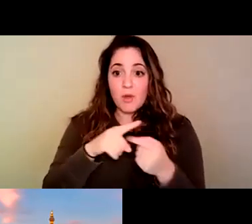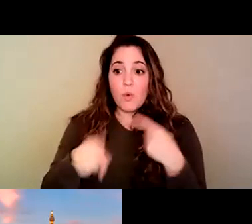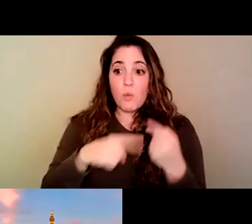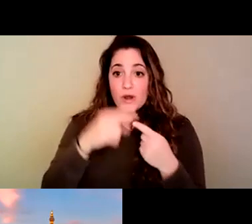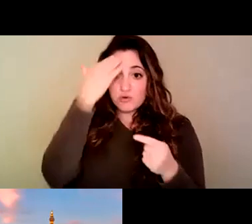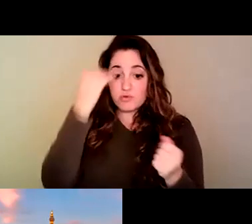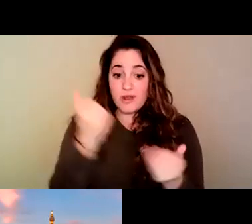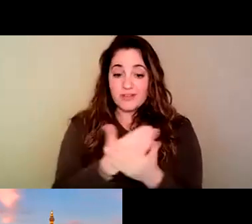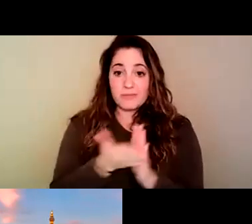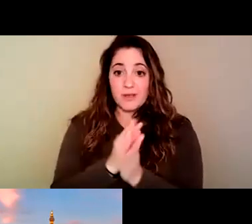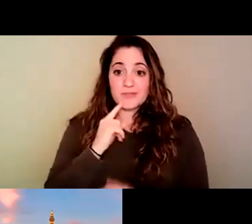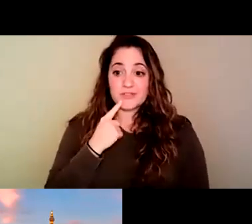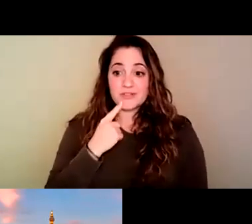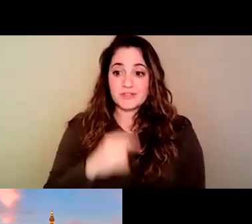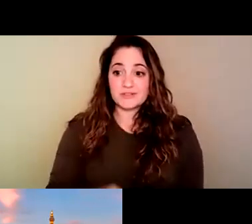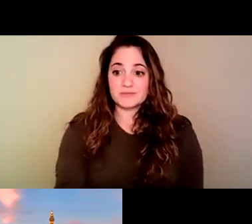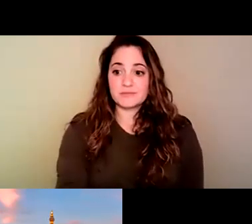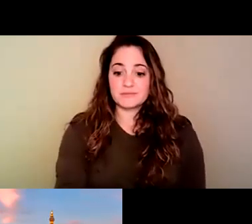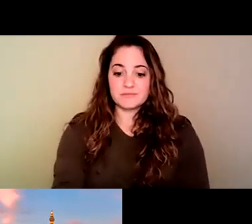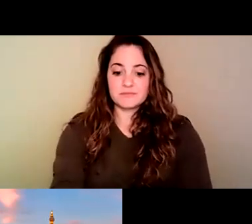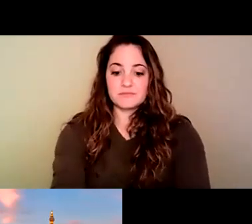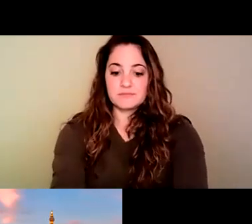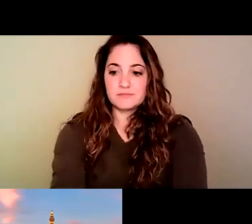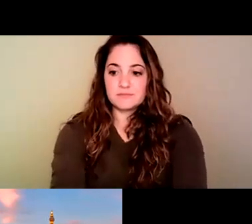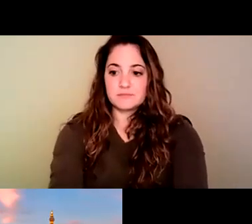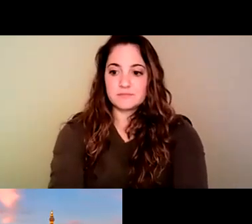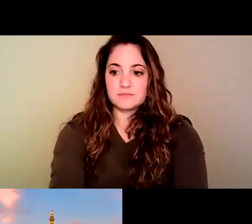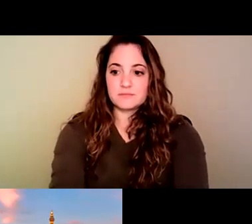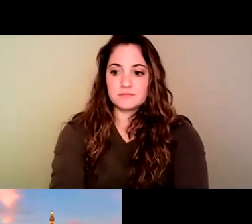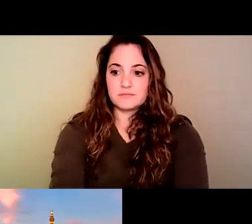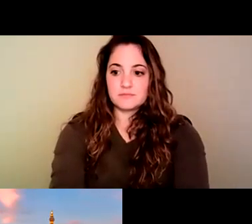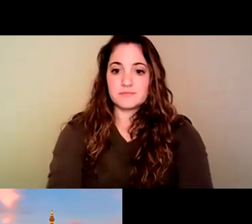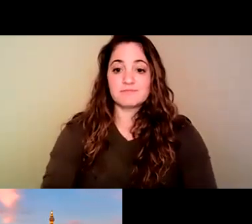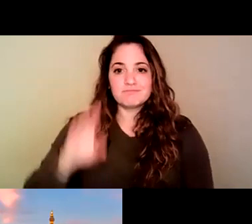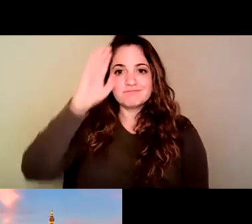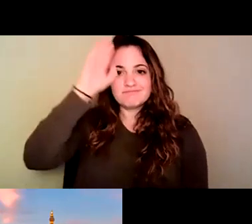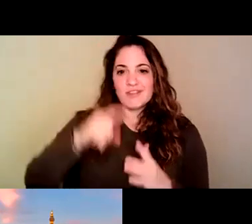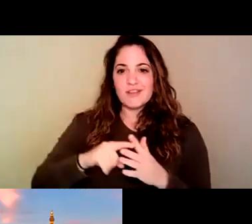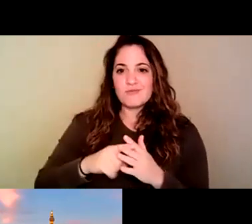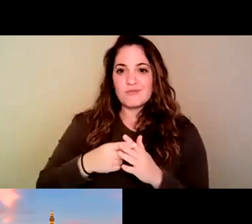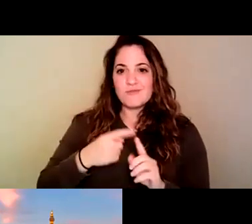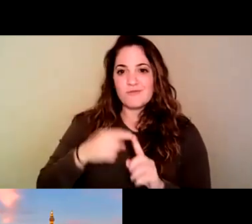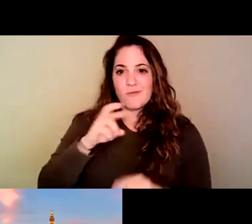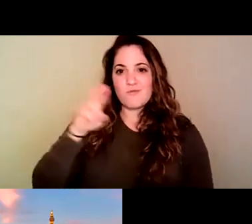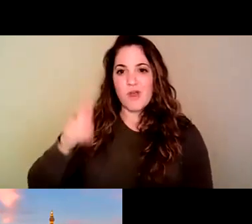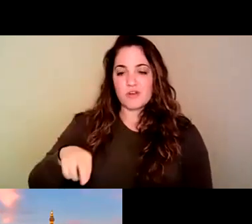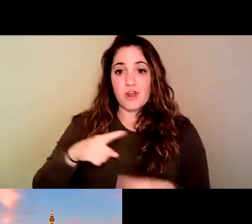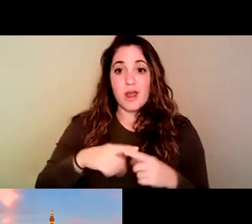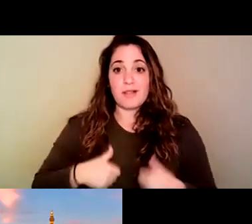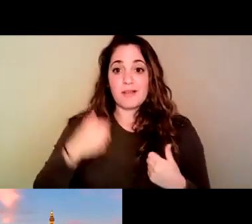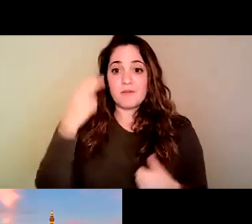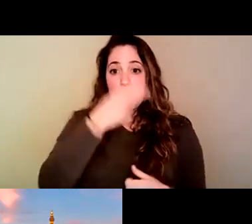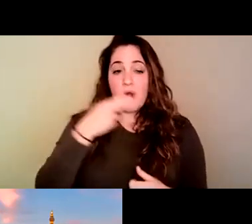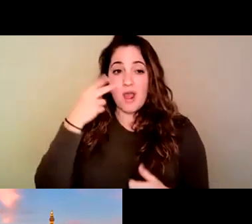really serious? Sure, Rick. I'm originally from Rochester. I've been out in Hawaii for the better part